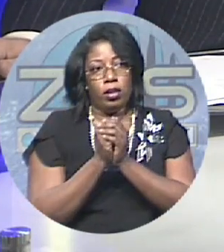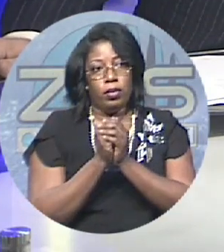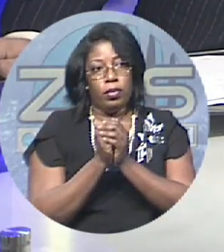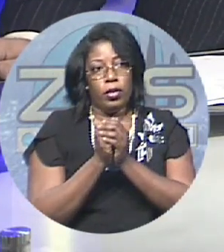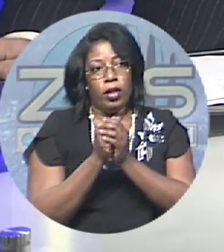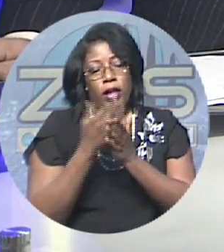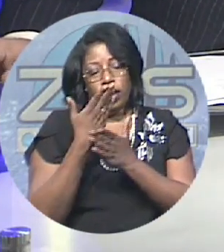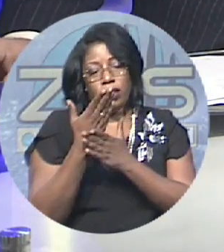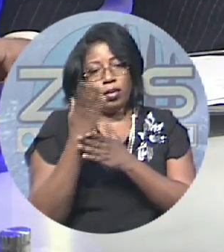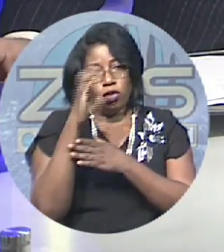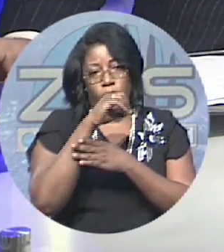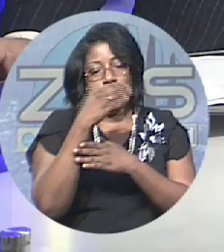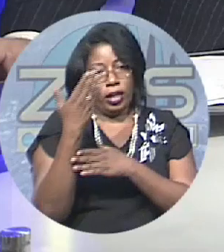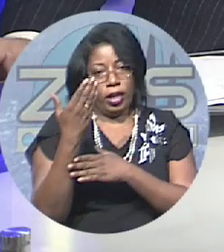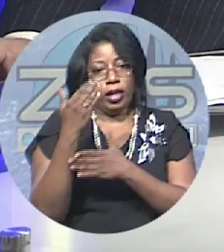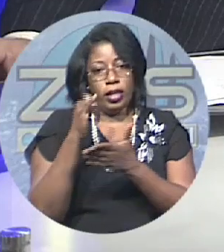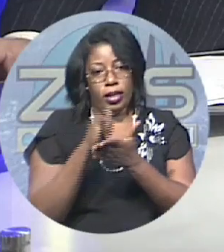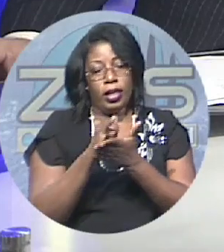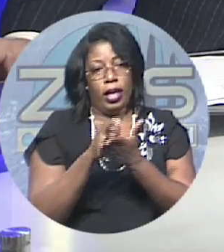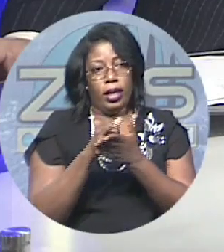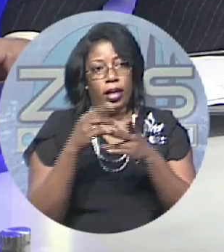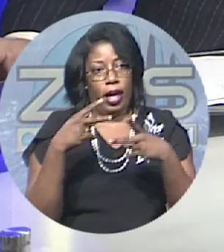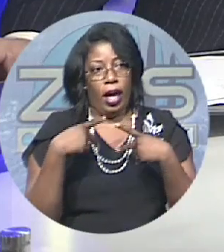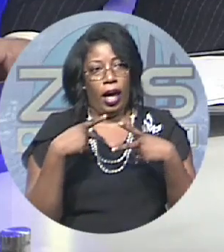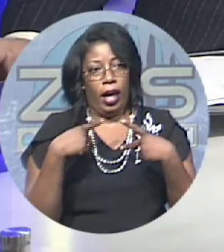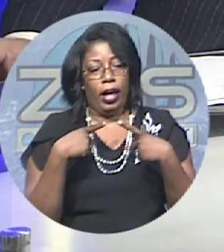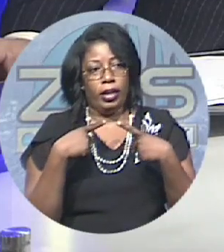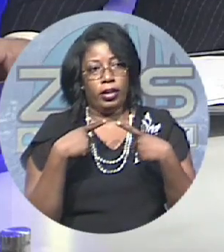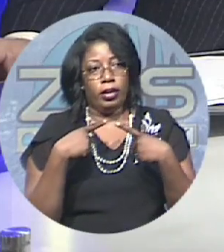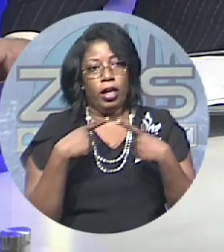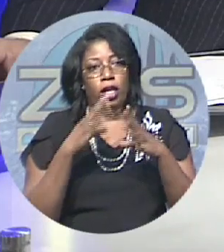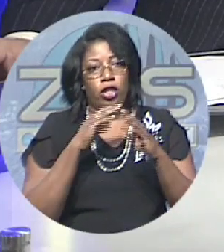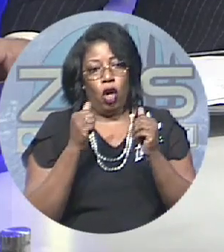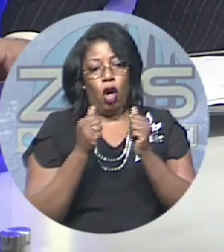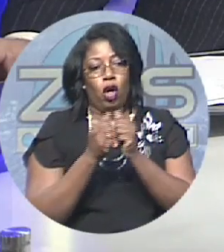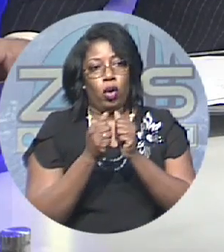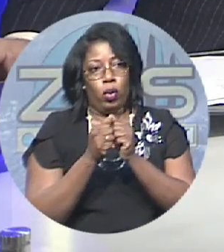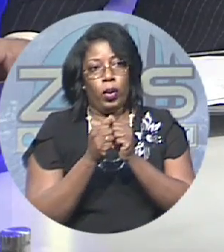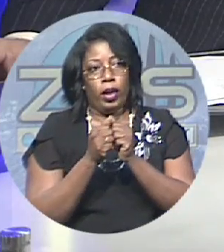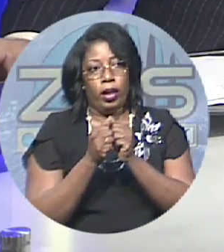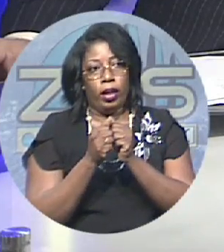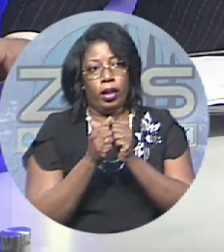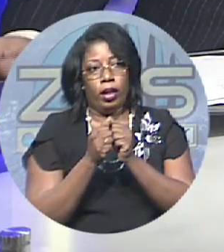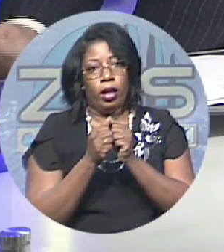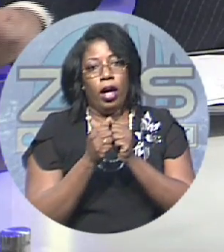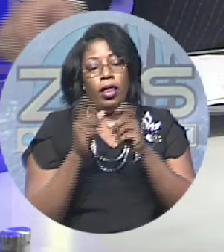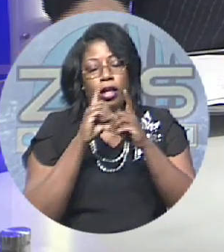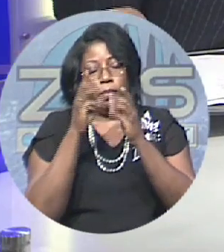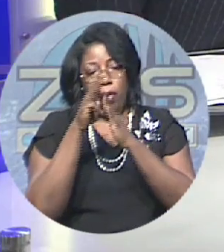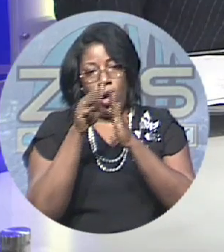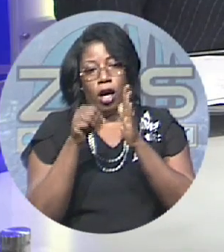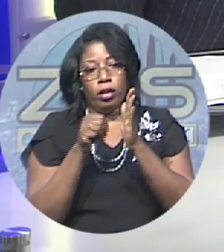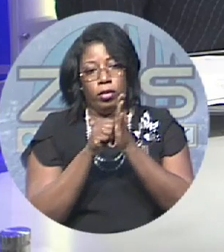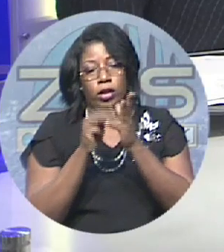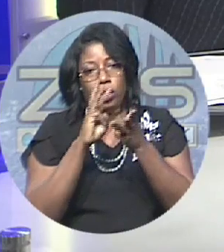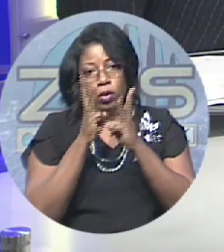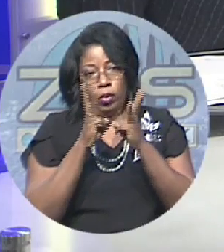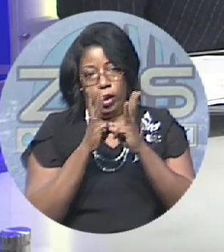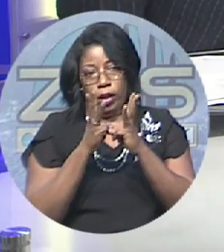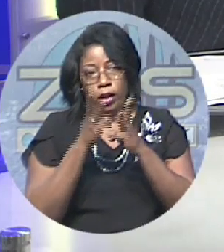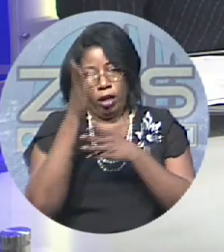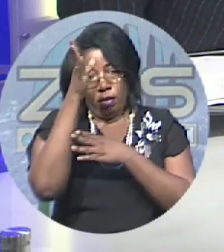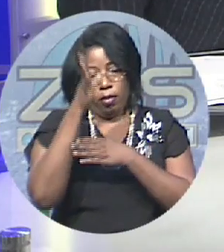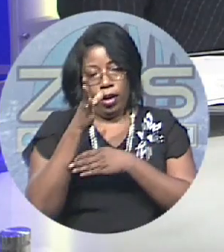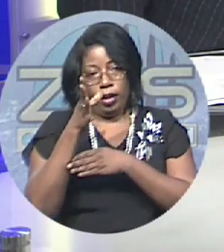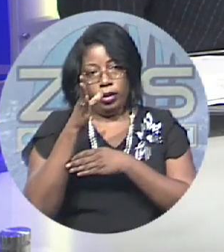some peculiarities that it presented. Our Cleopatra Murphy spoke with Deputy Director at the Department of Meteorology, Basil Dean, about